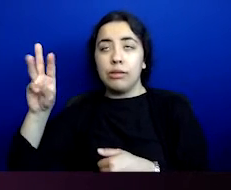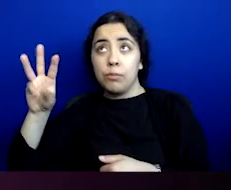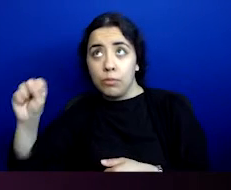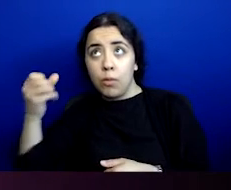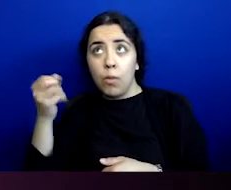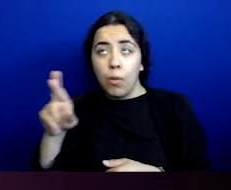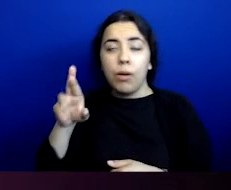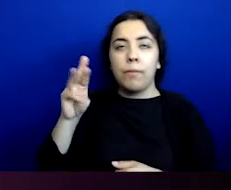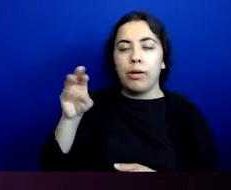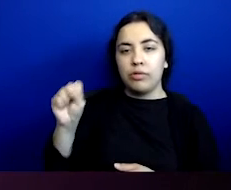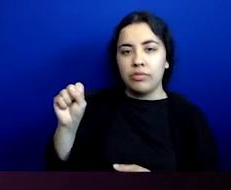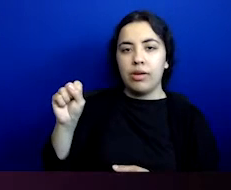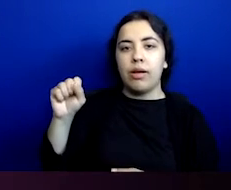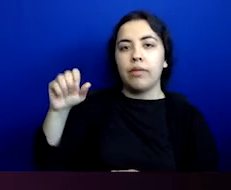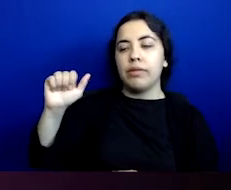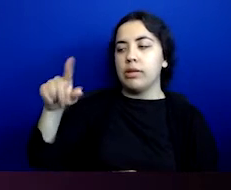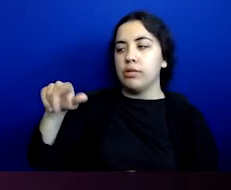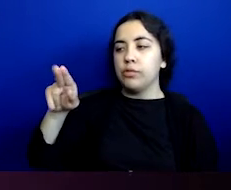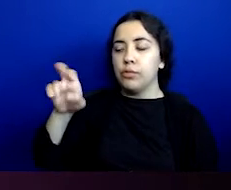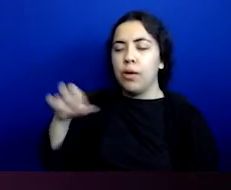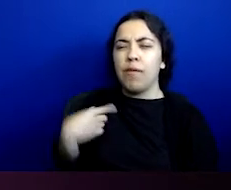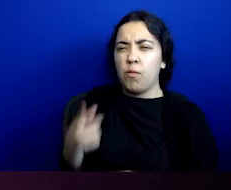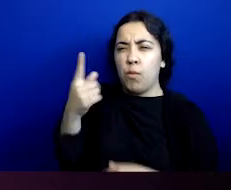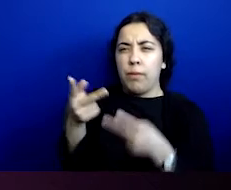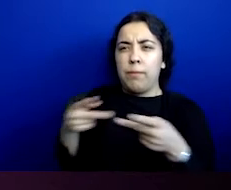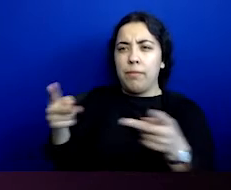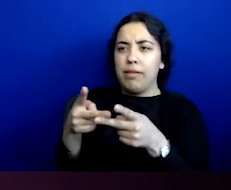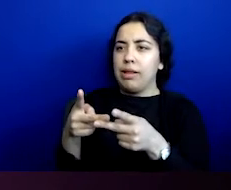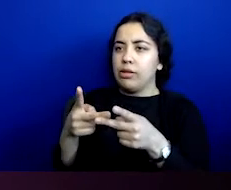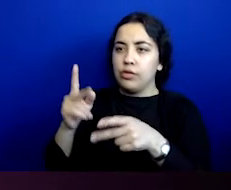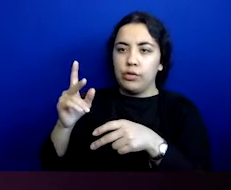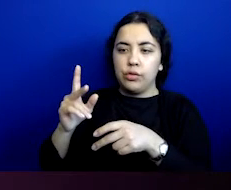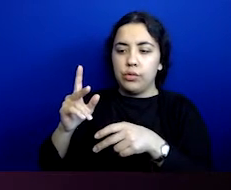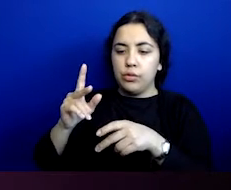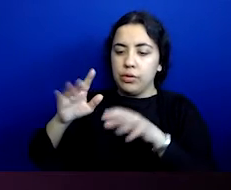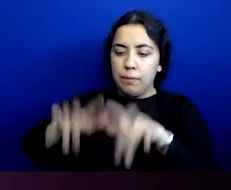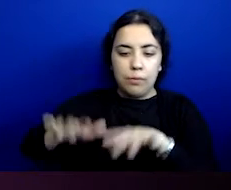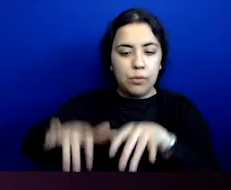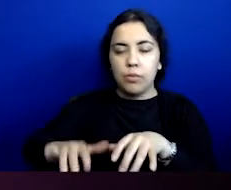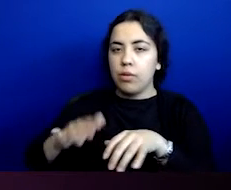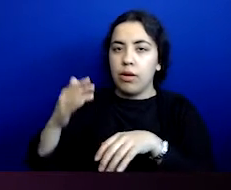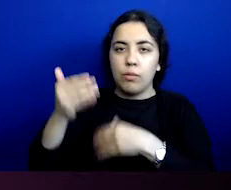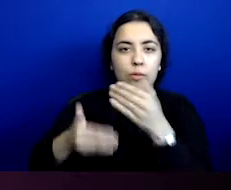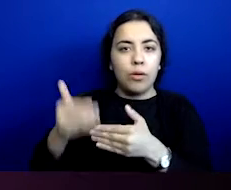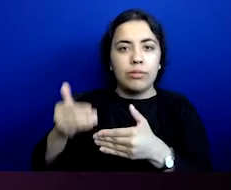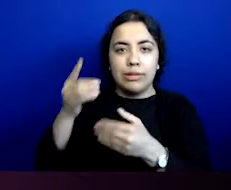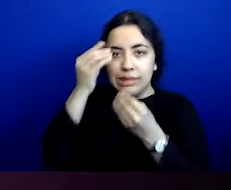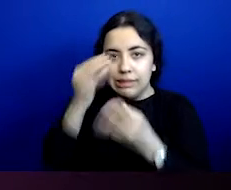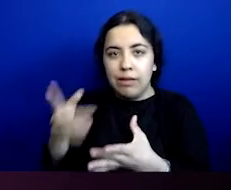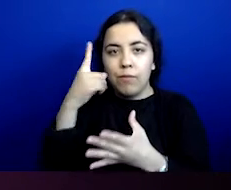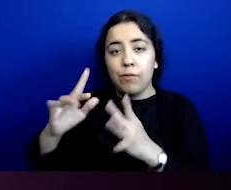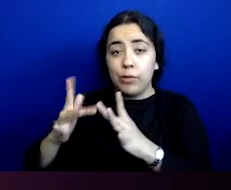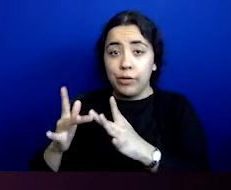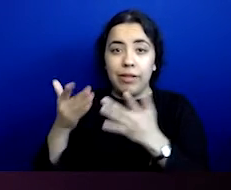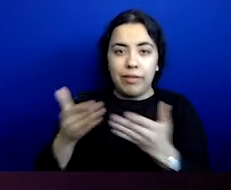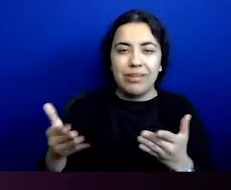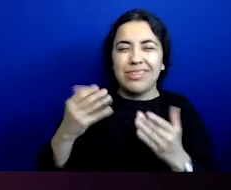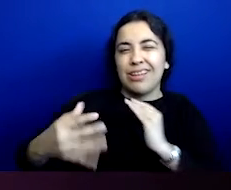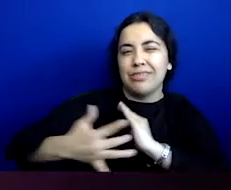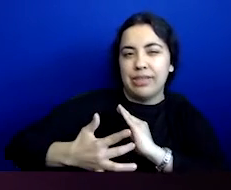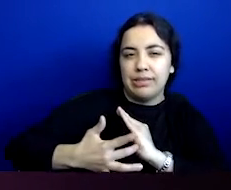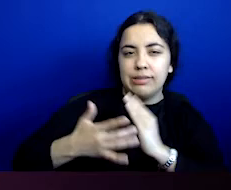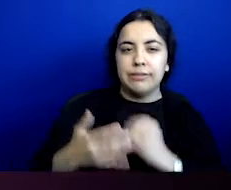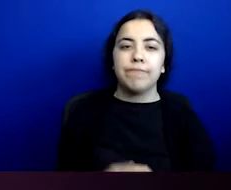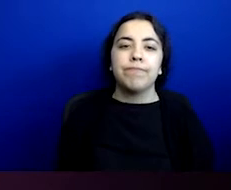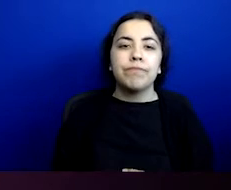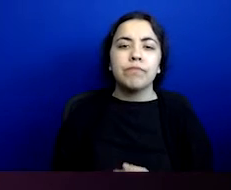as storage, and what we provide to them is a single place to compute and process data for Internet of Things devices. So